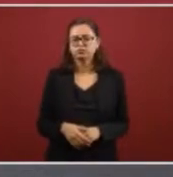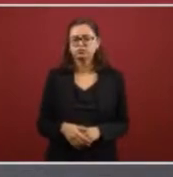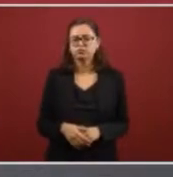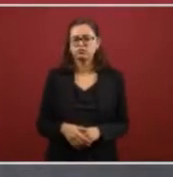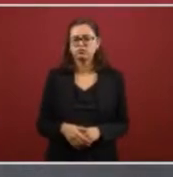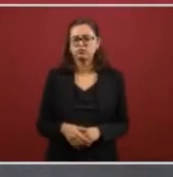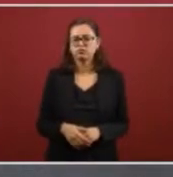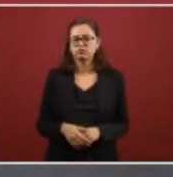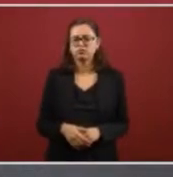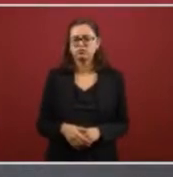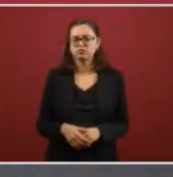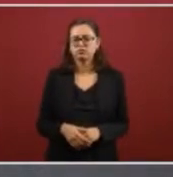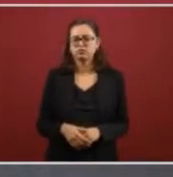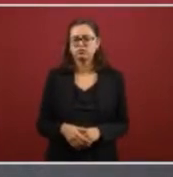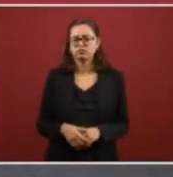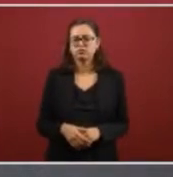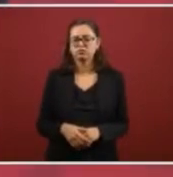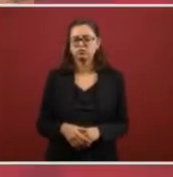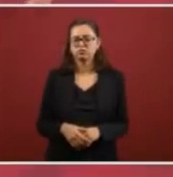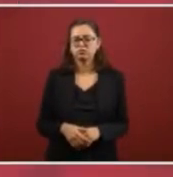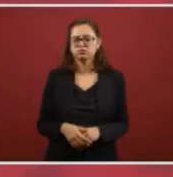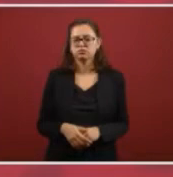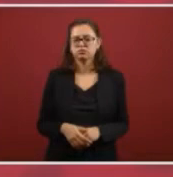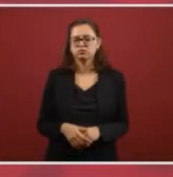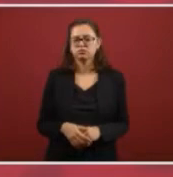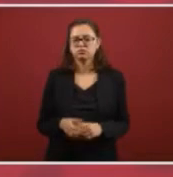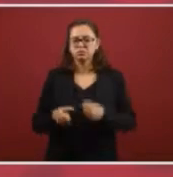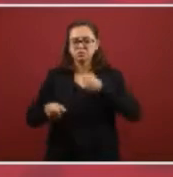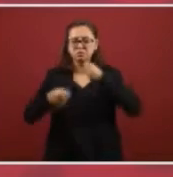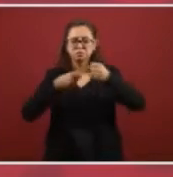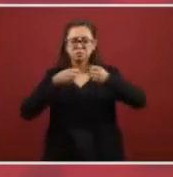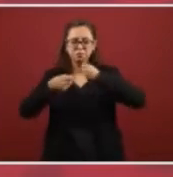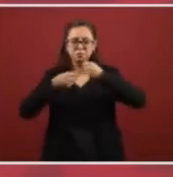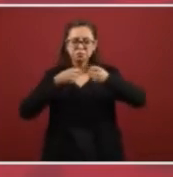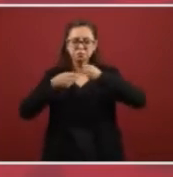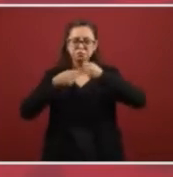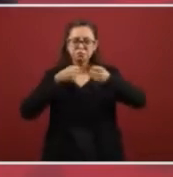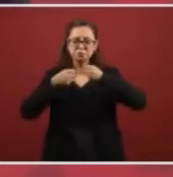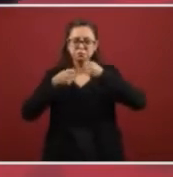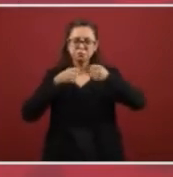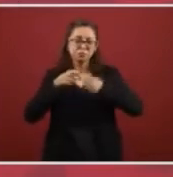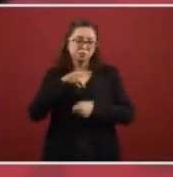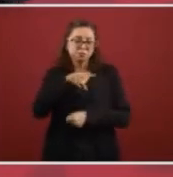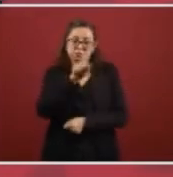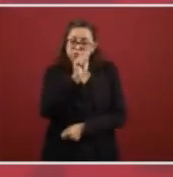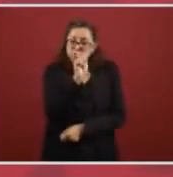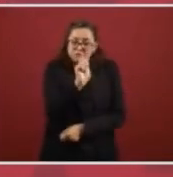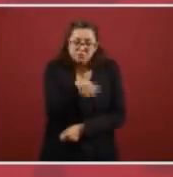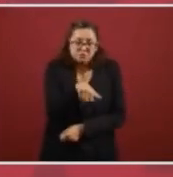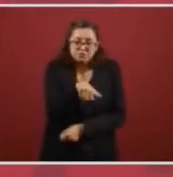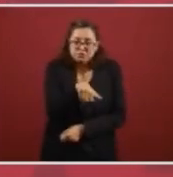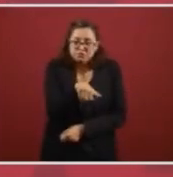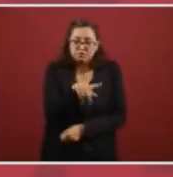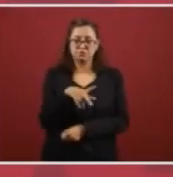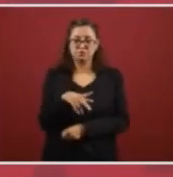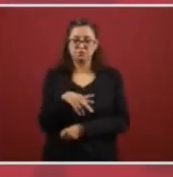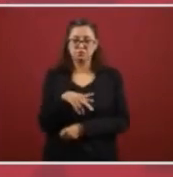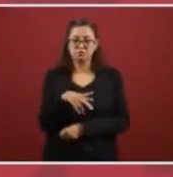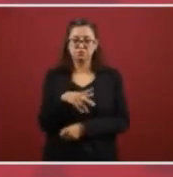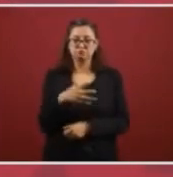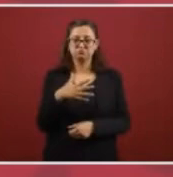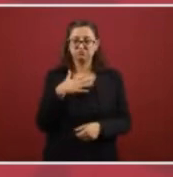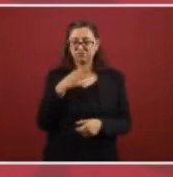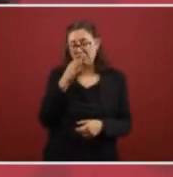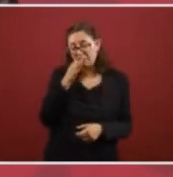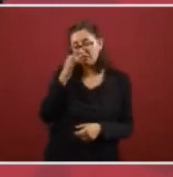channel. They did some kind of report, and he himself